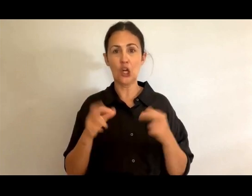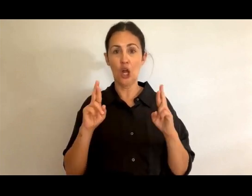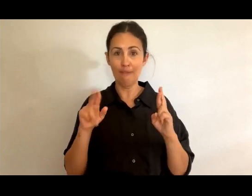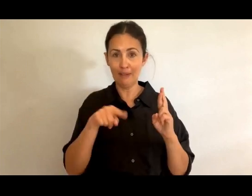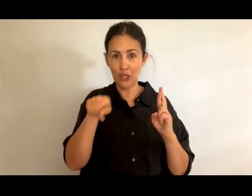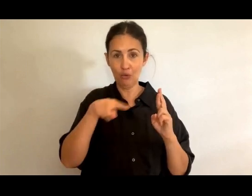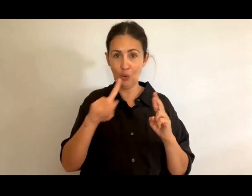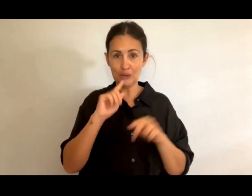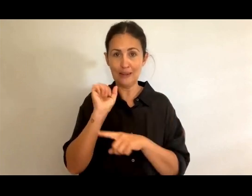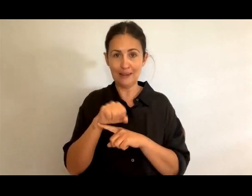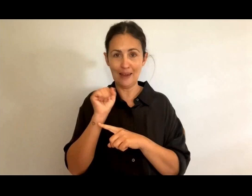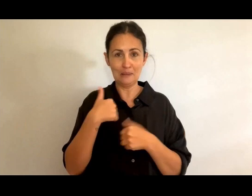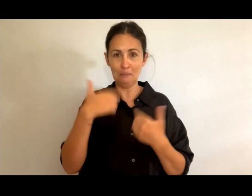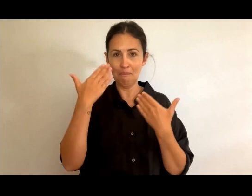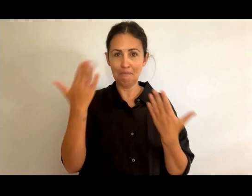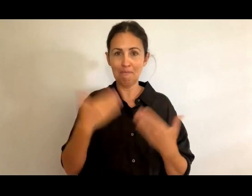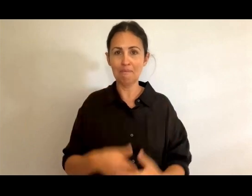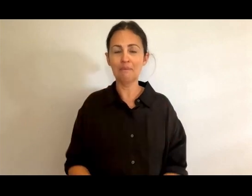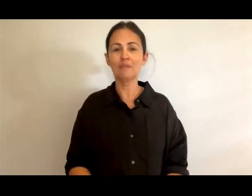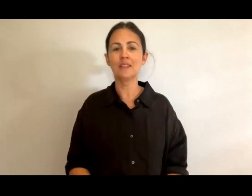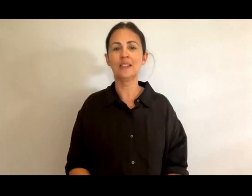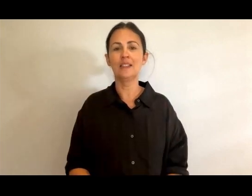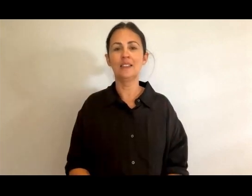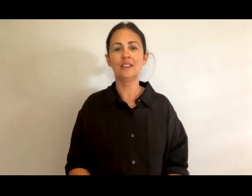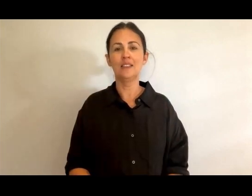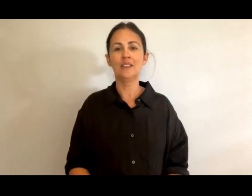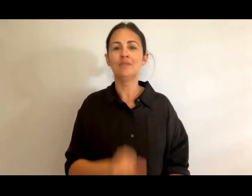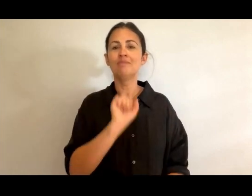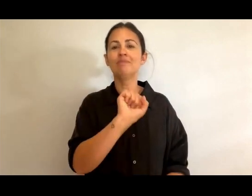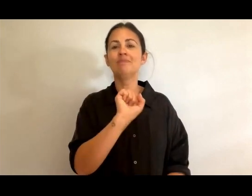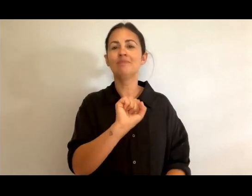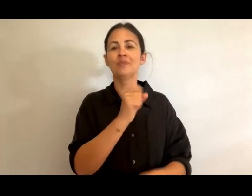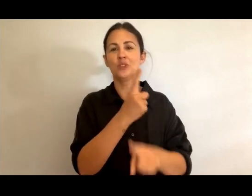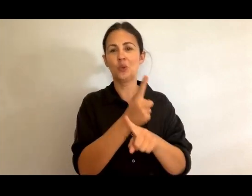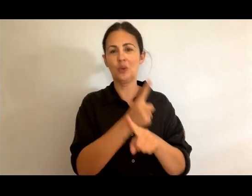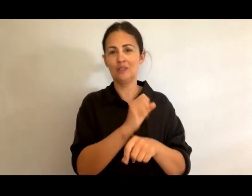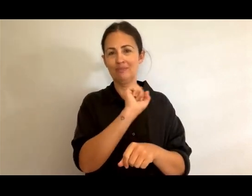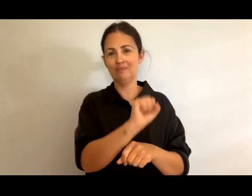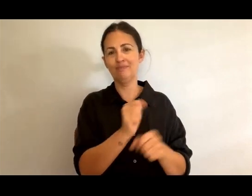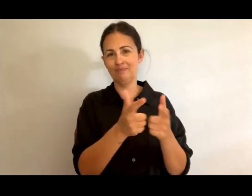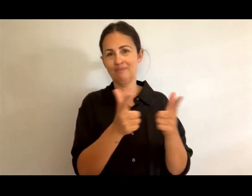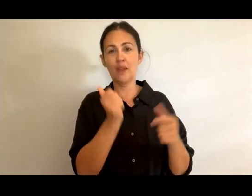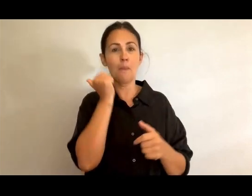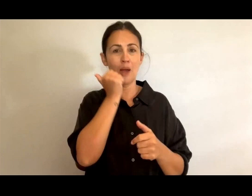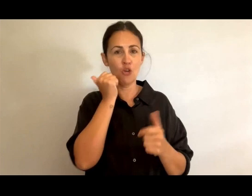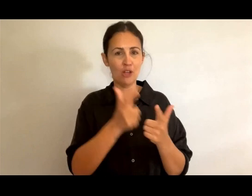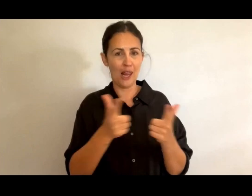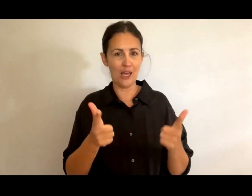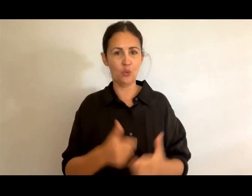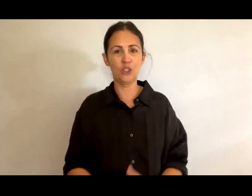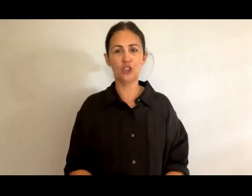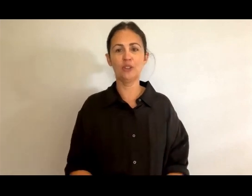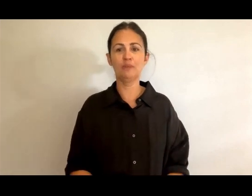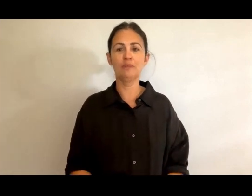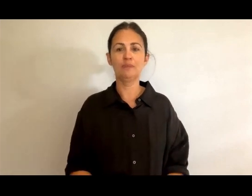good. Tēnā koutou katoa, ko wera te whakapaparangi mai, engari ko kimiriti te kāinga, ki